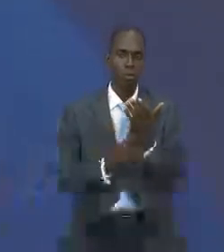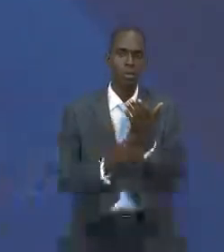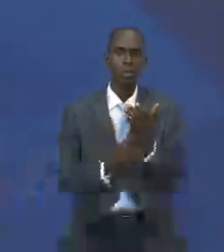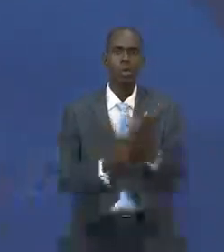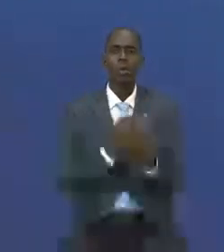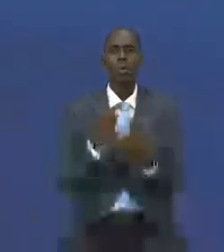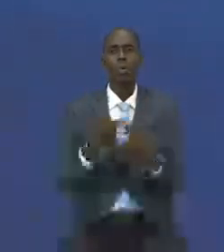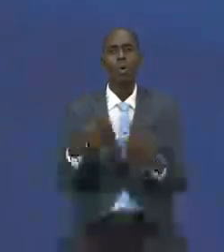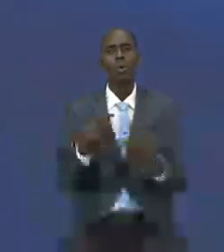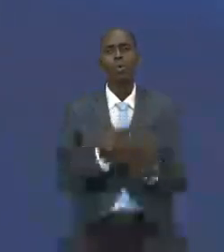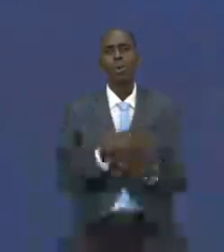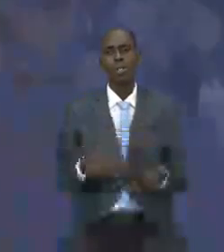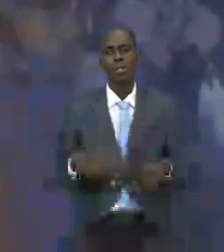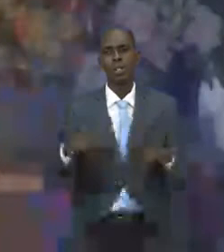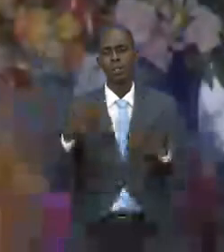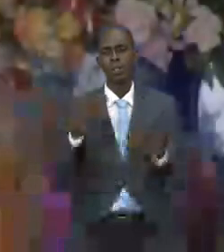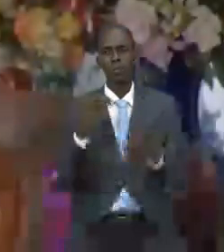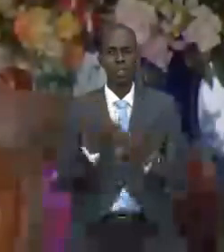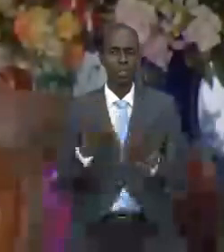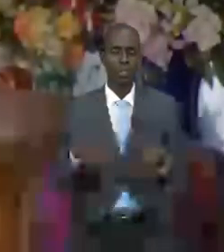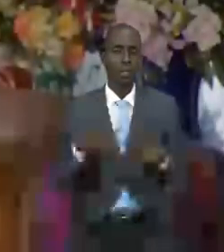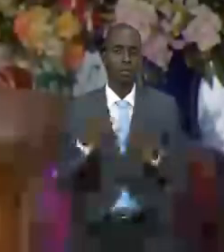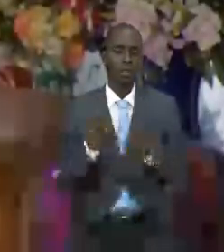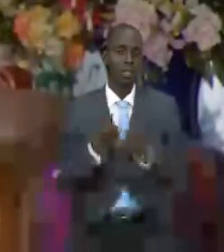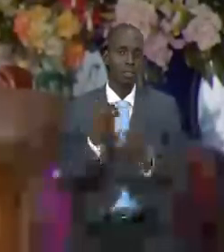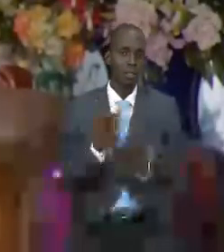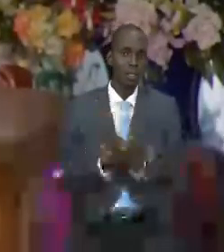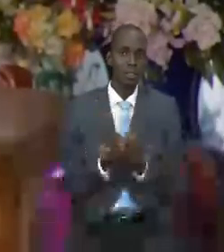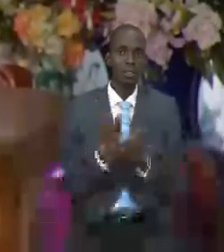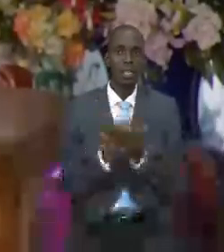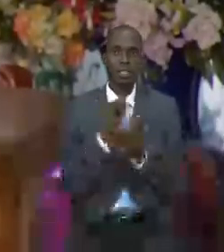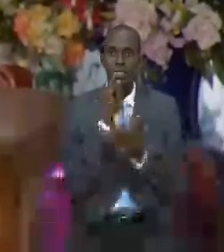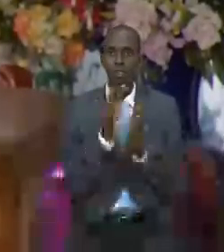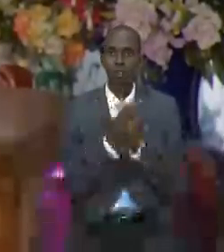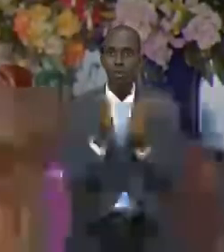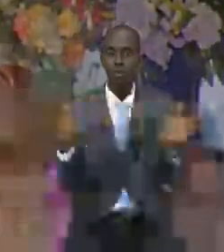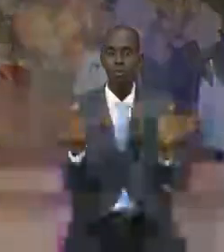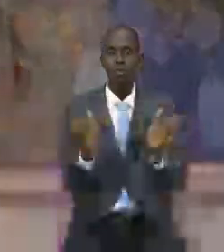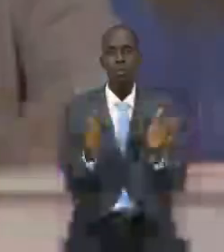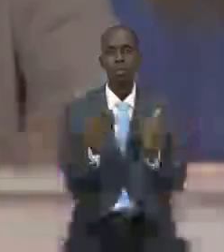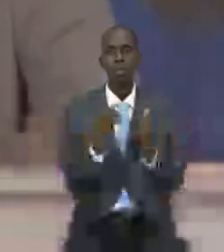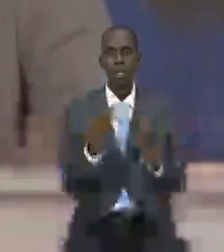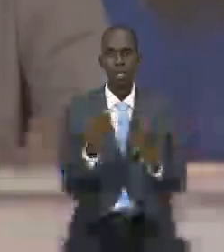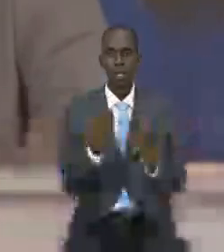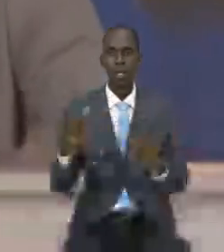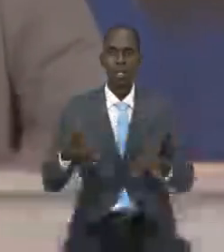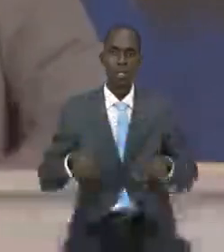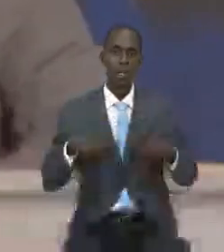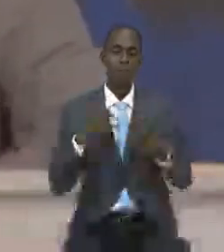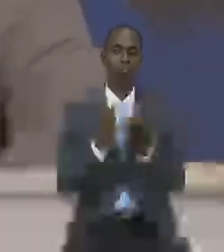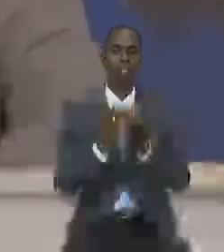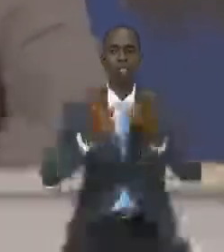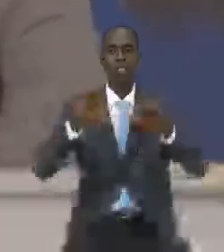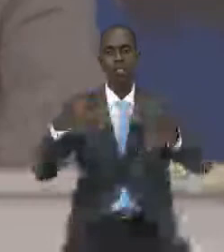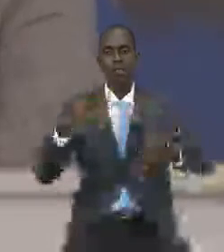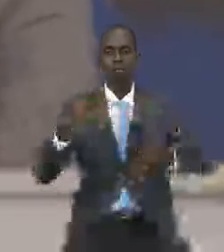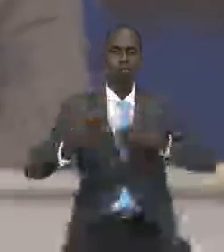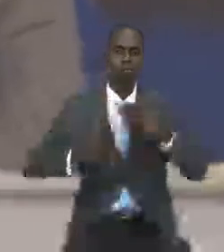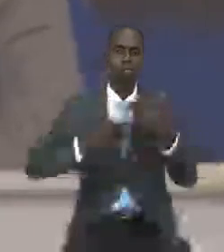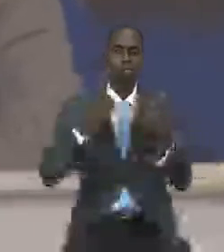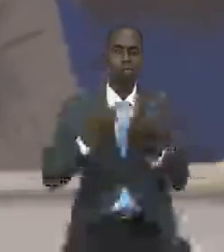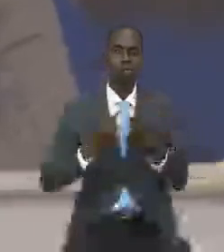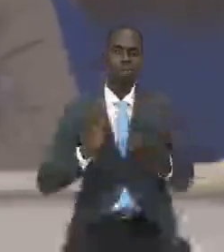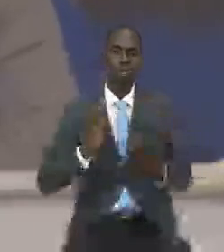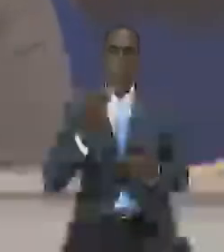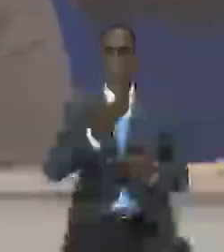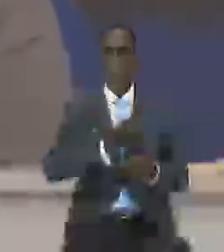live a life like that, that is open, a life that gives joy to our partner, and